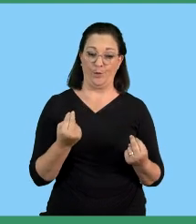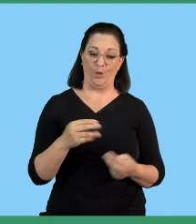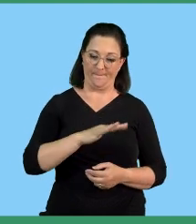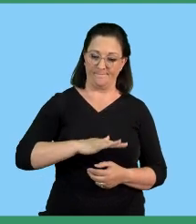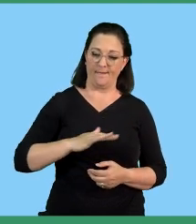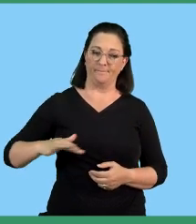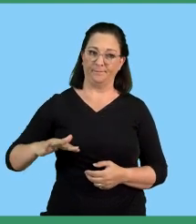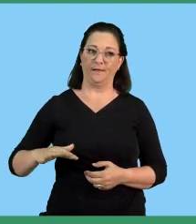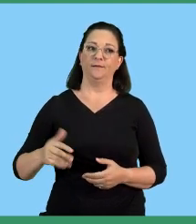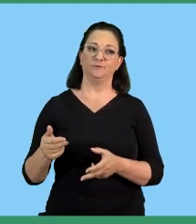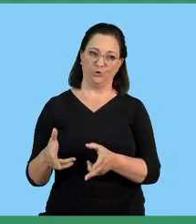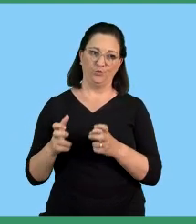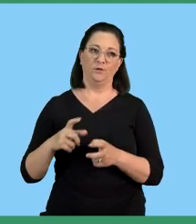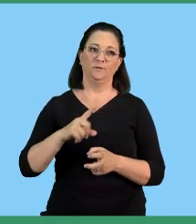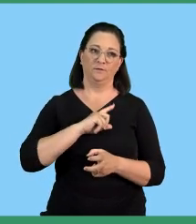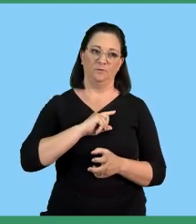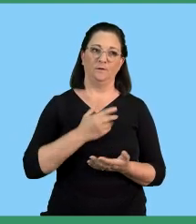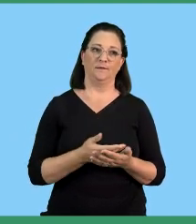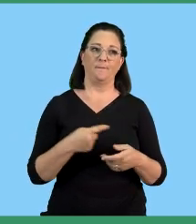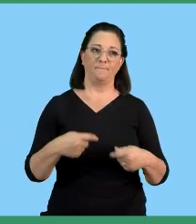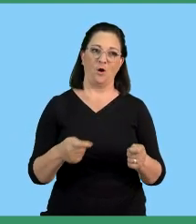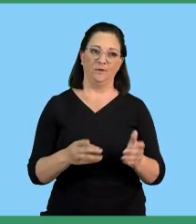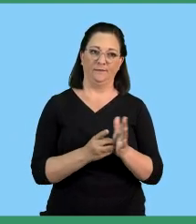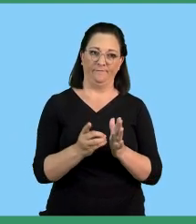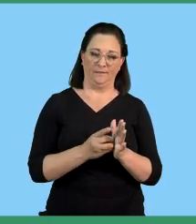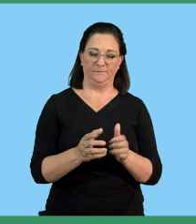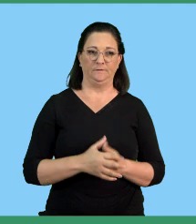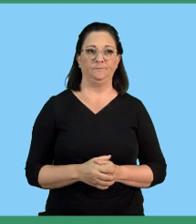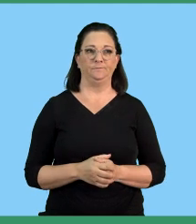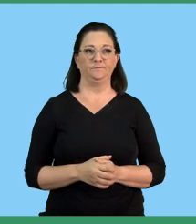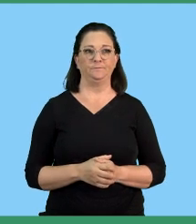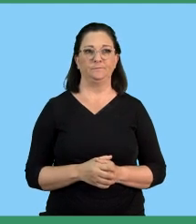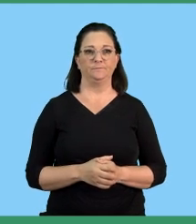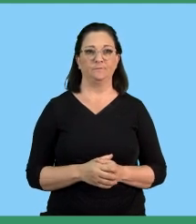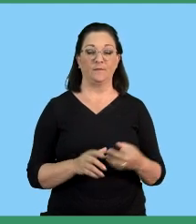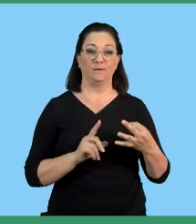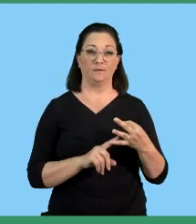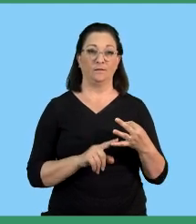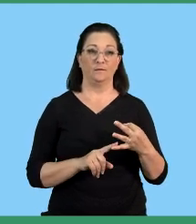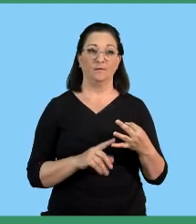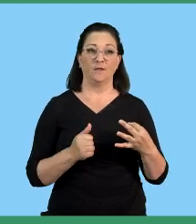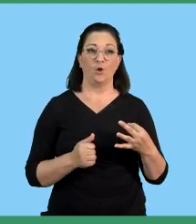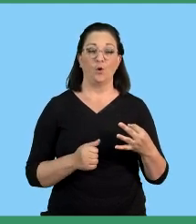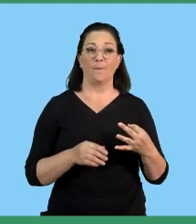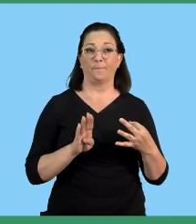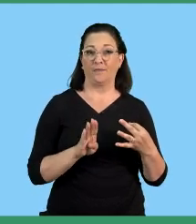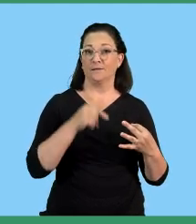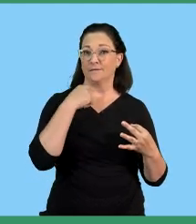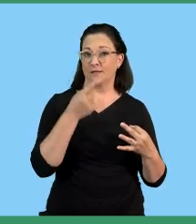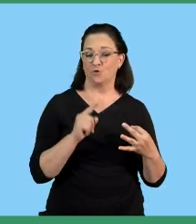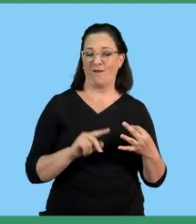was taken word for word from the scenario. The last question, or not the second of last, it